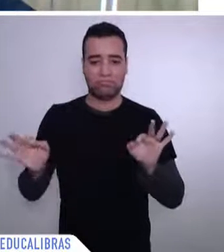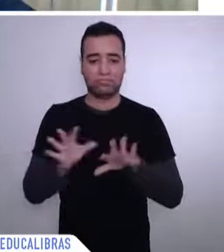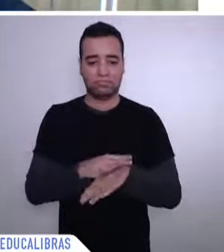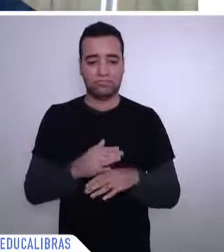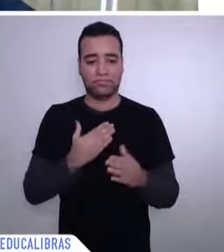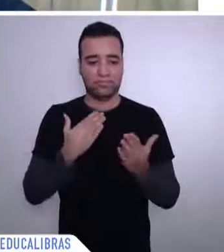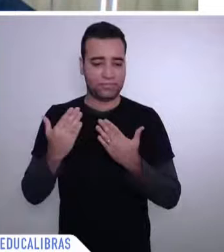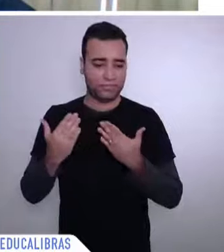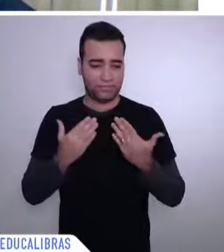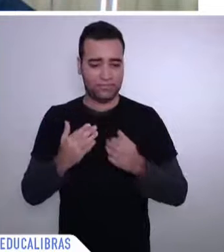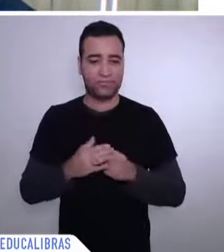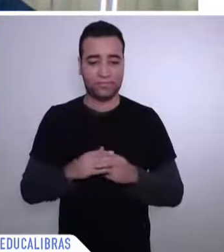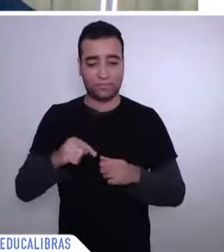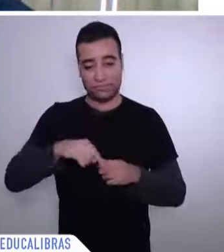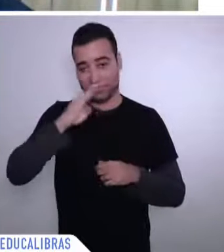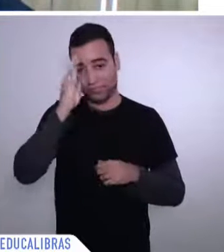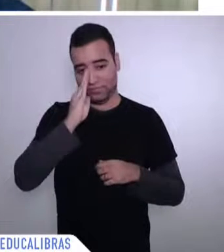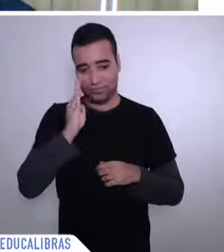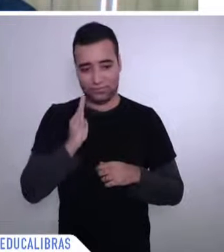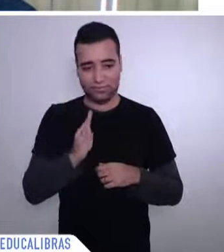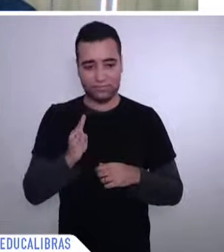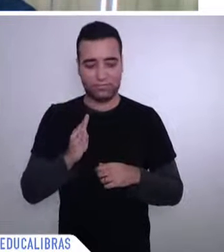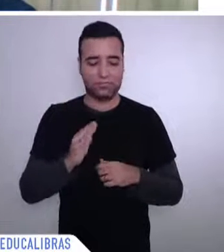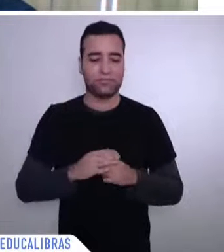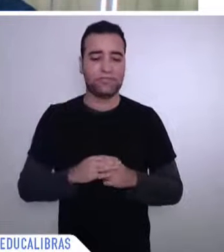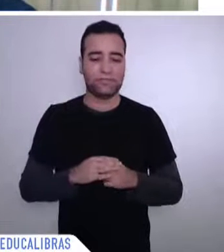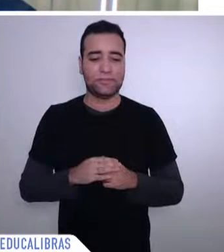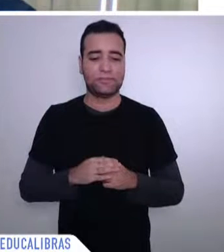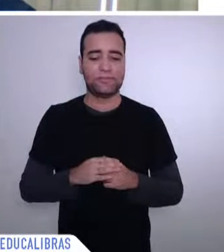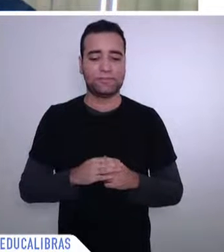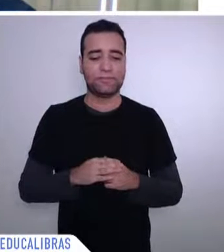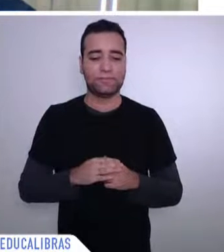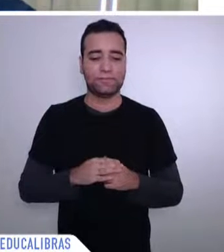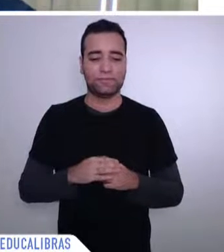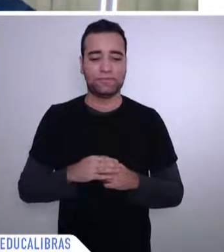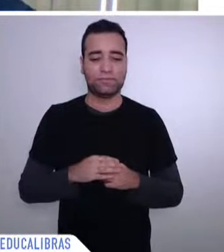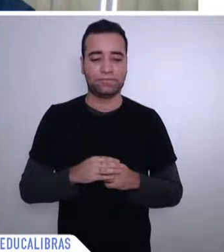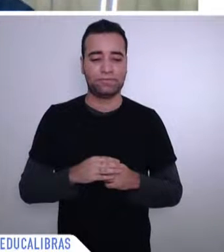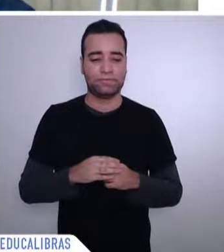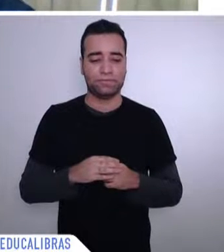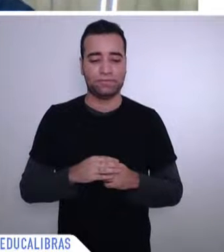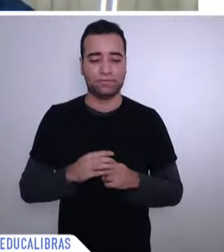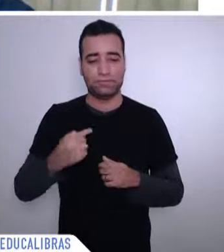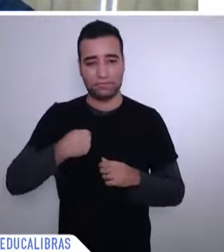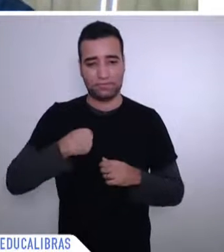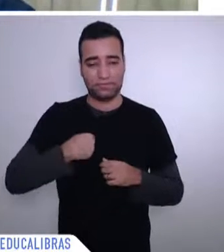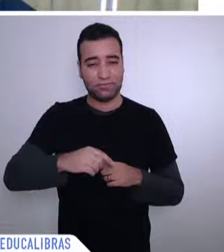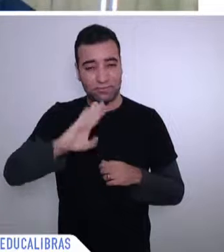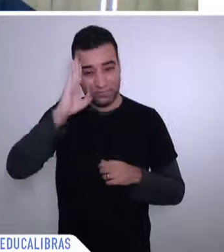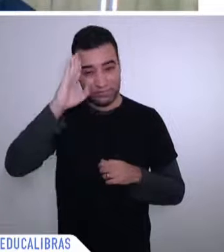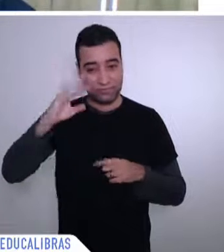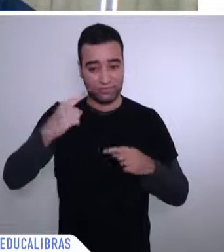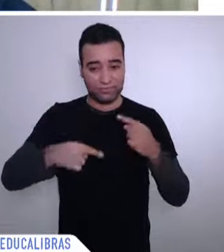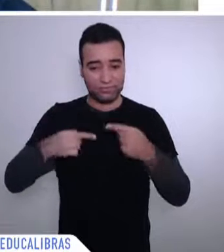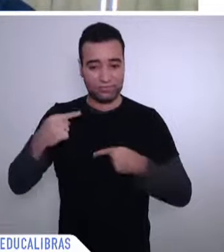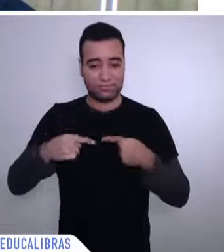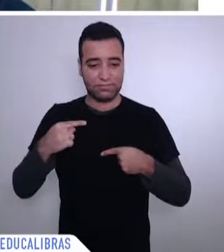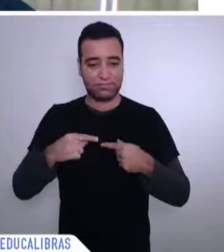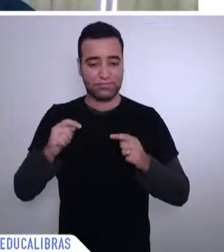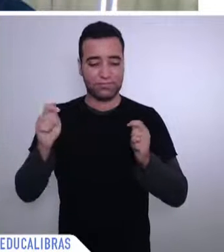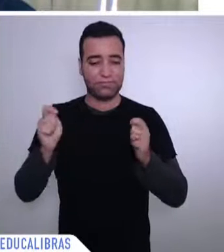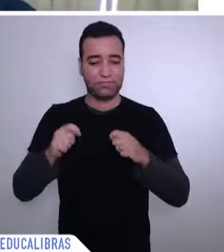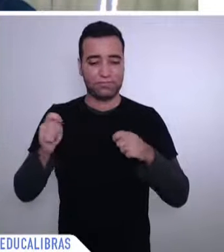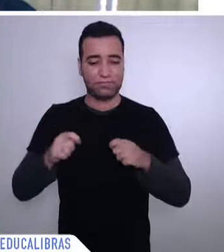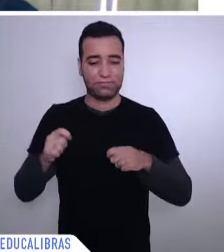prepared people. Let's just discuss this part regarding Brazil. I believe the